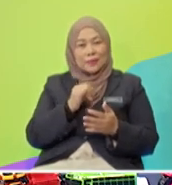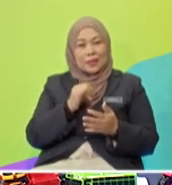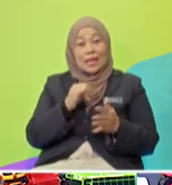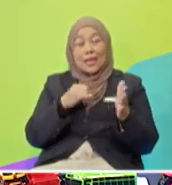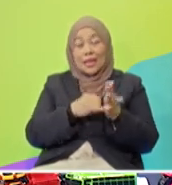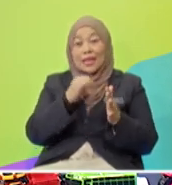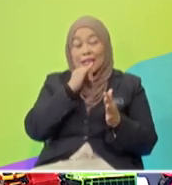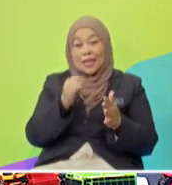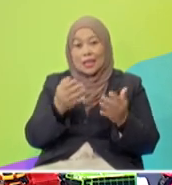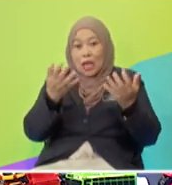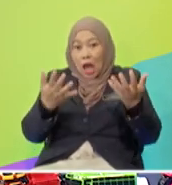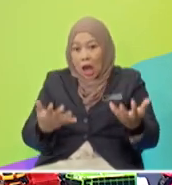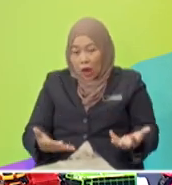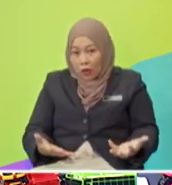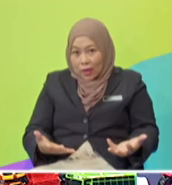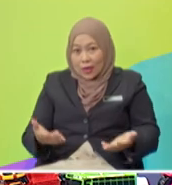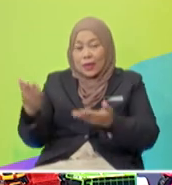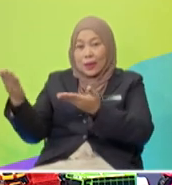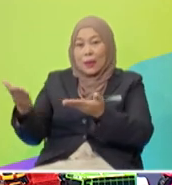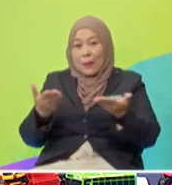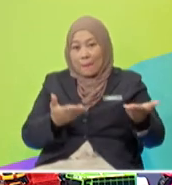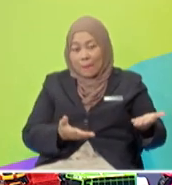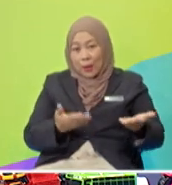to transport goods? Yes.